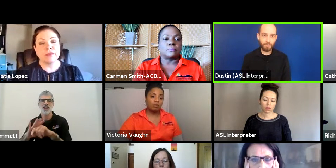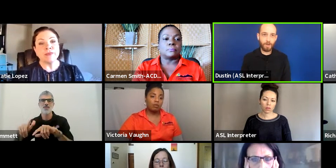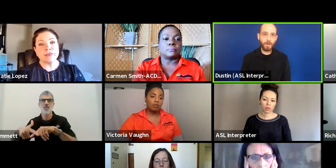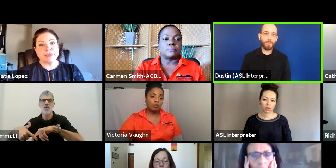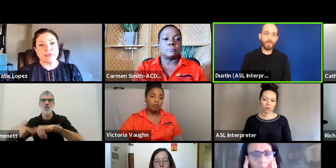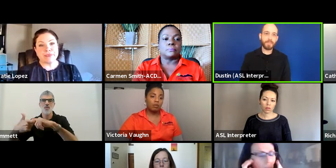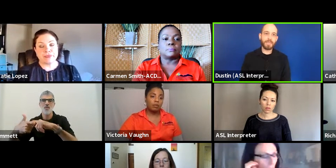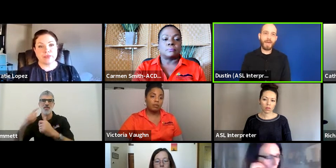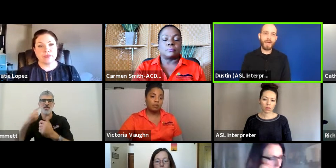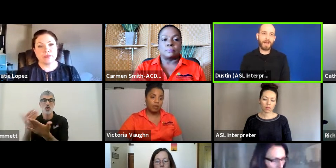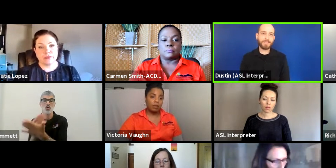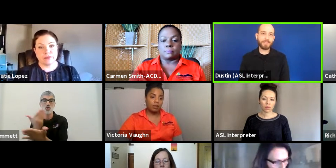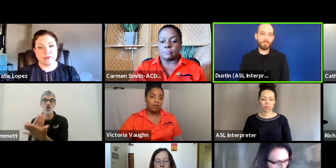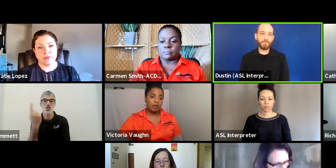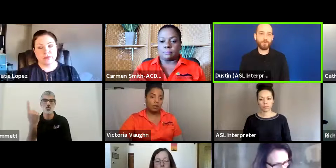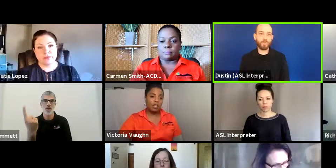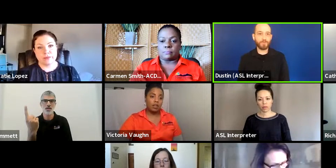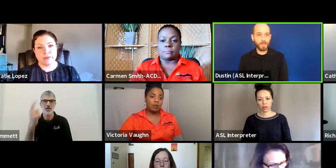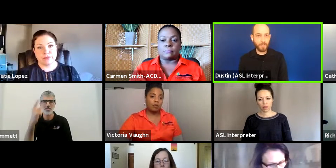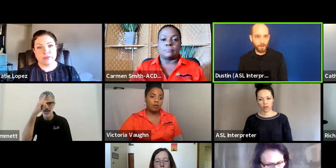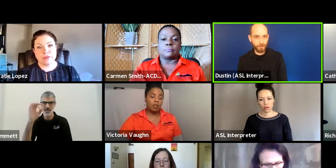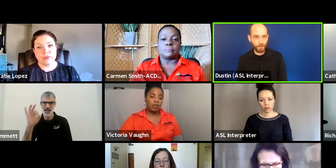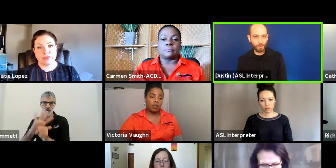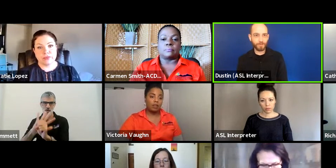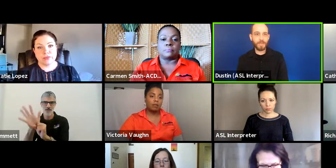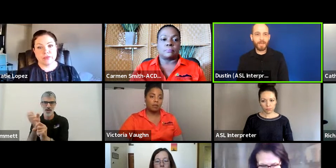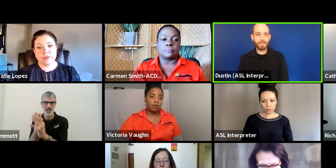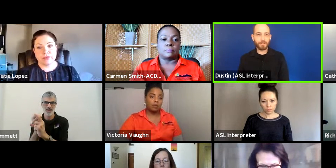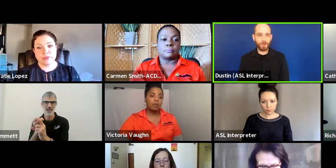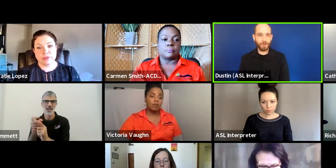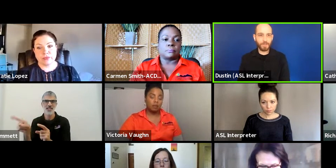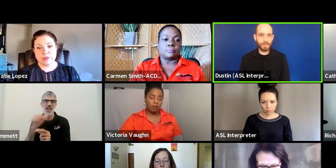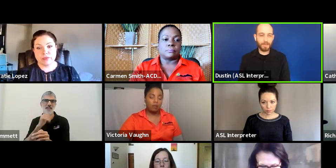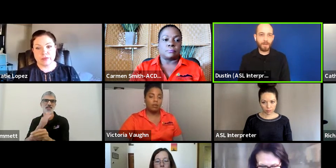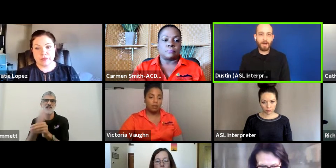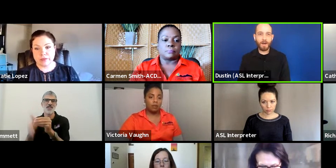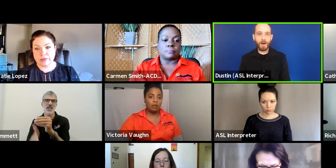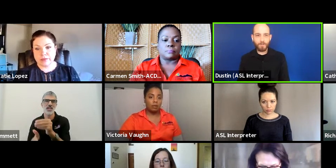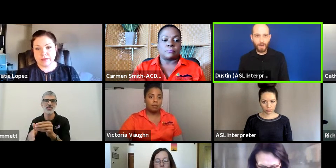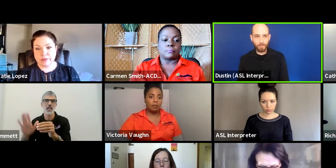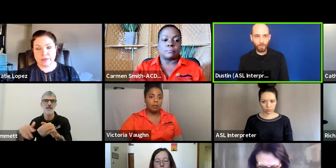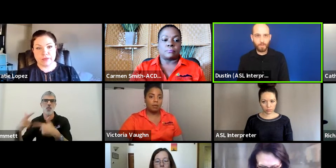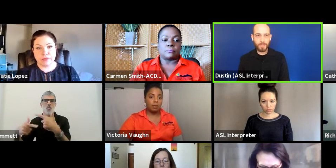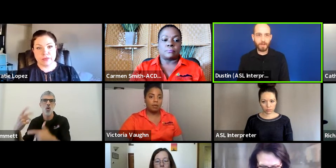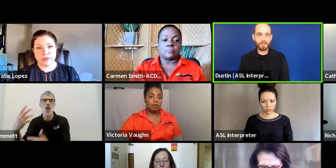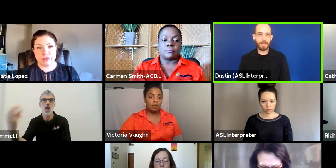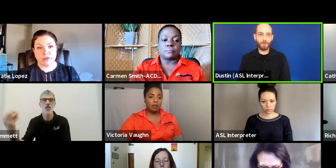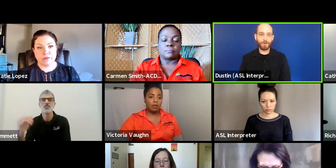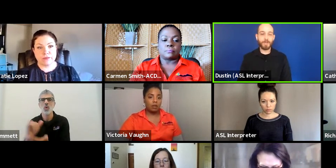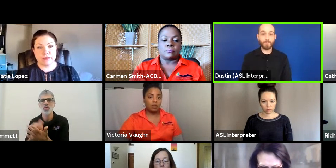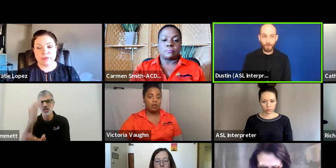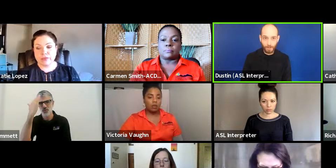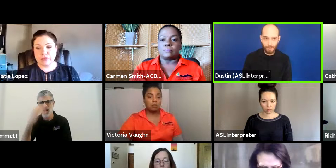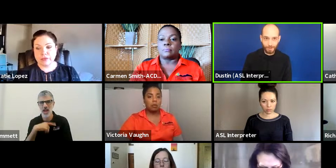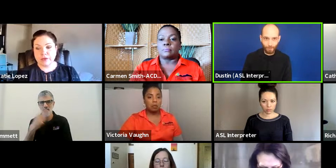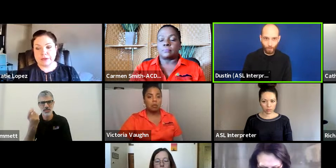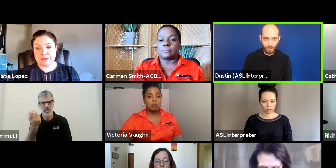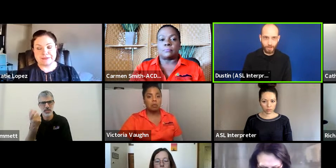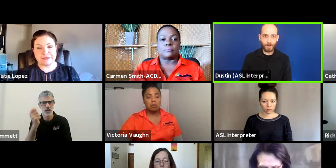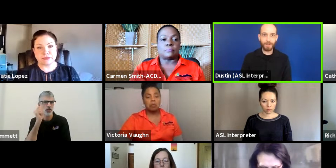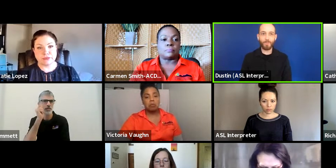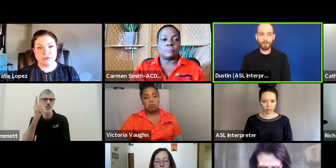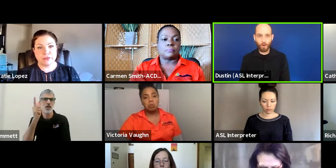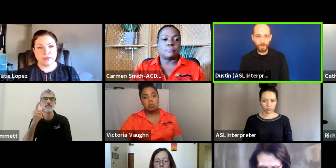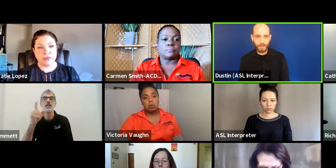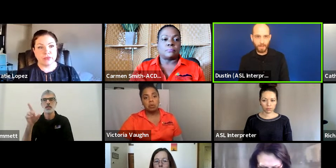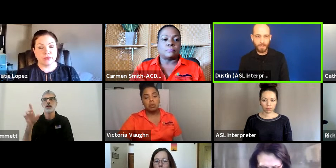ready to go, but the NIC performance for hearing interpreters is currently unavailable because they were in the process of